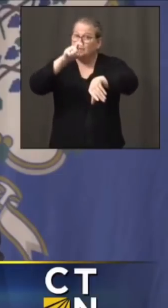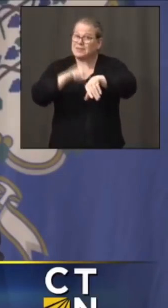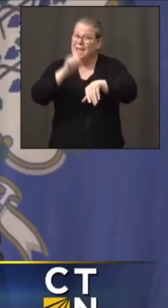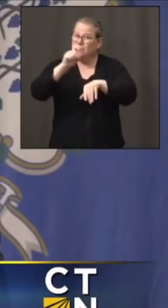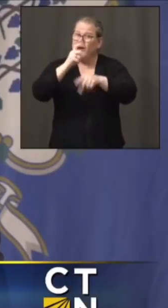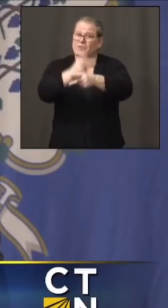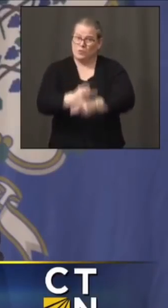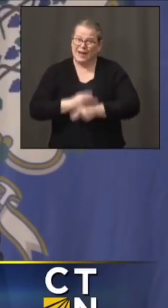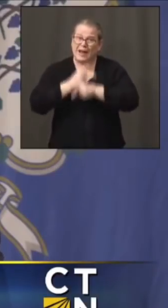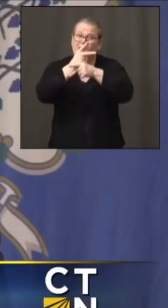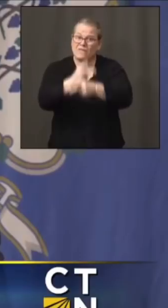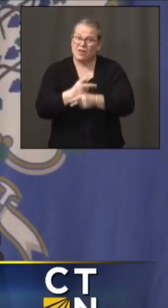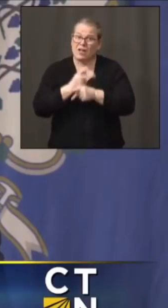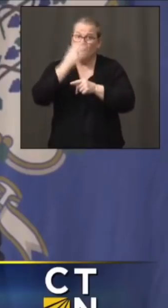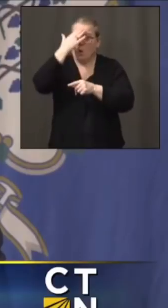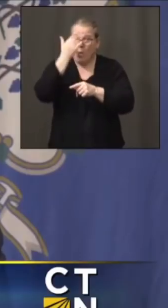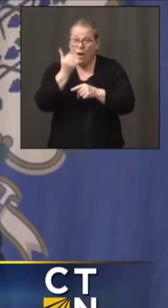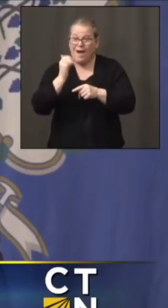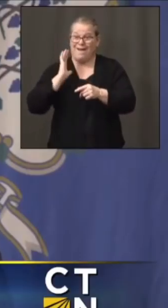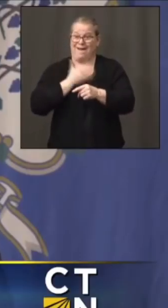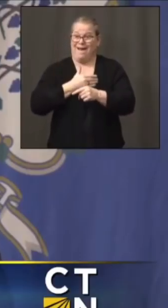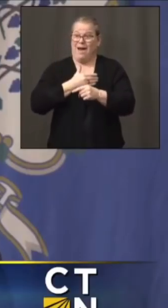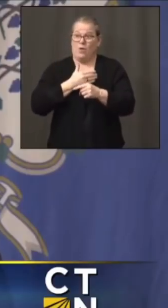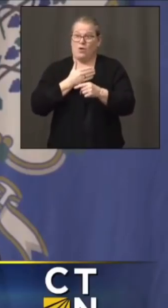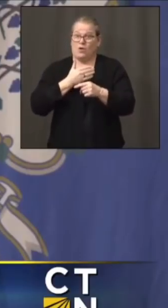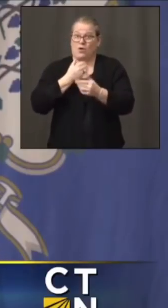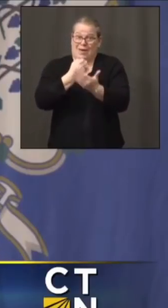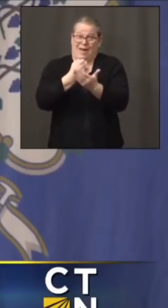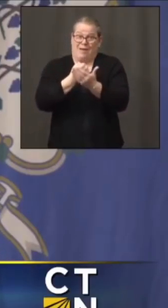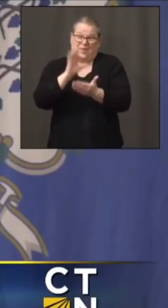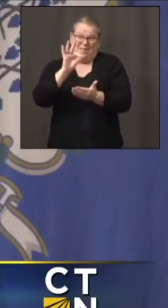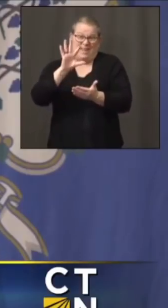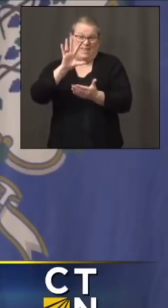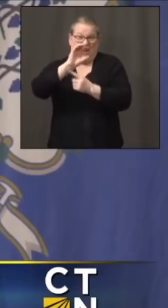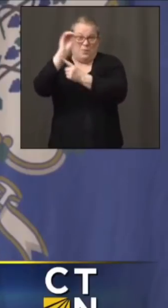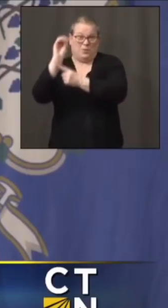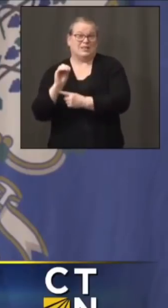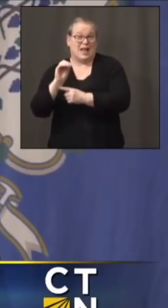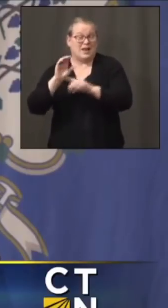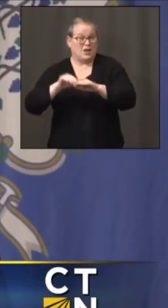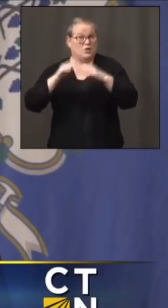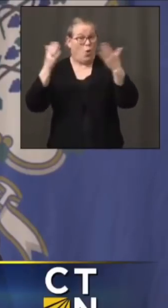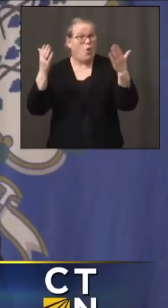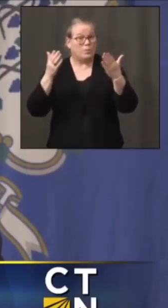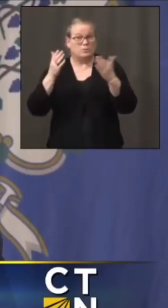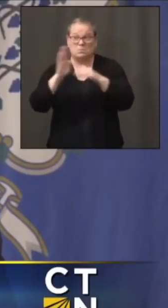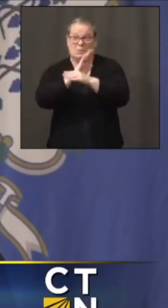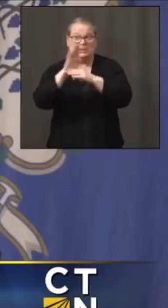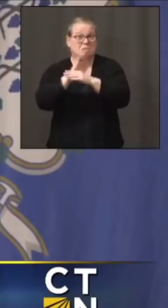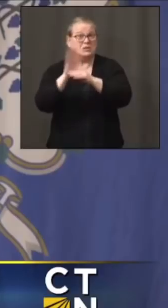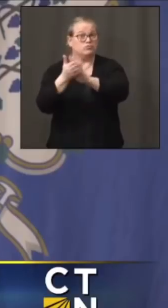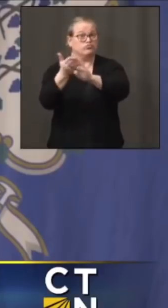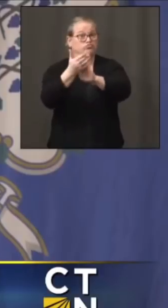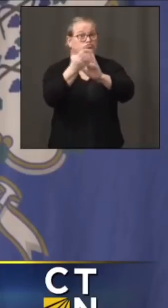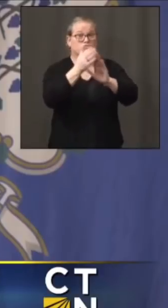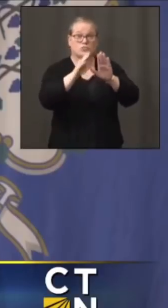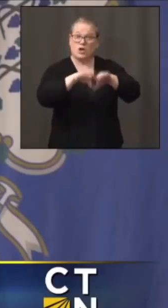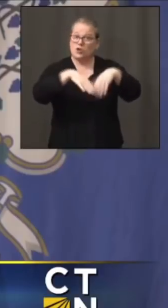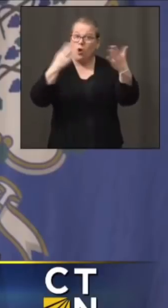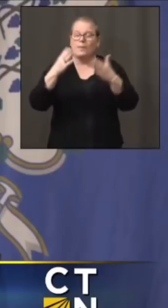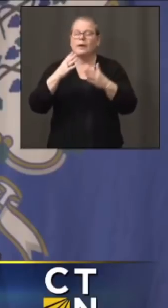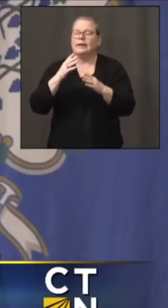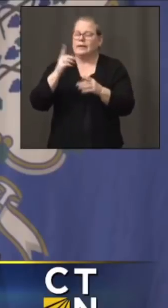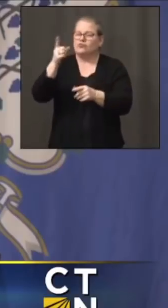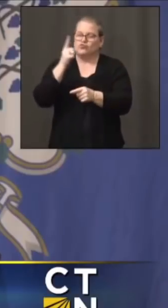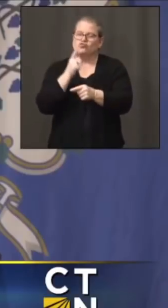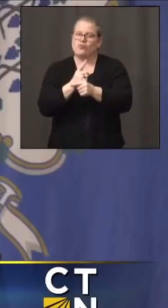over 95% of our economy is open. And to your point, it's about confidence in terms of people wanting to go out. I think it's going to take a